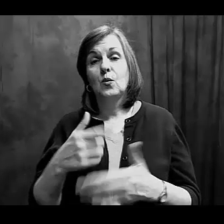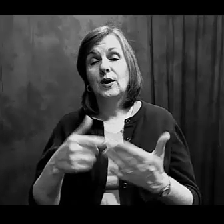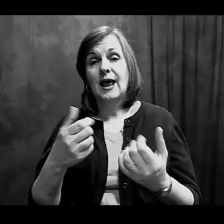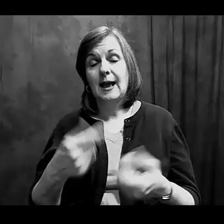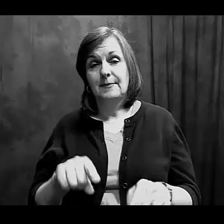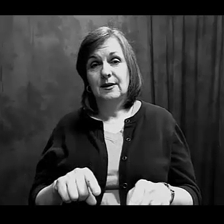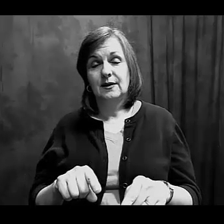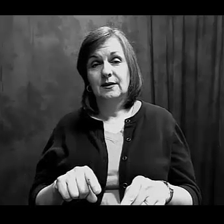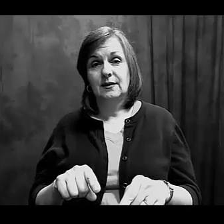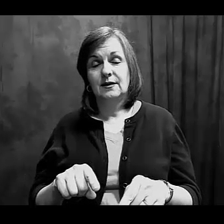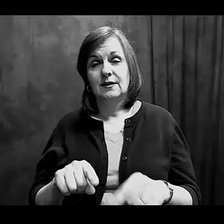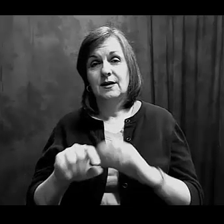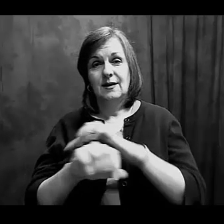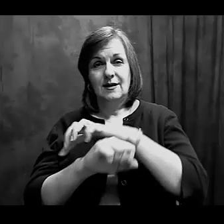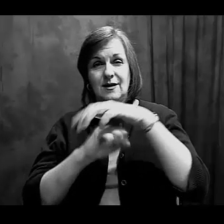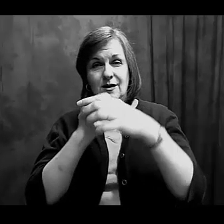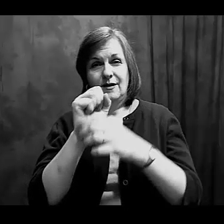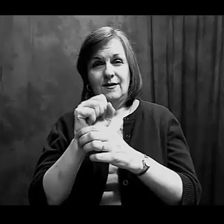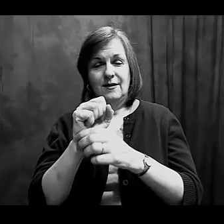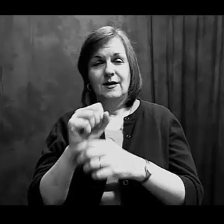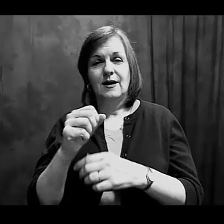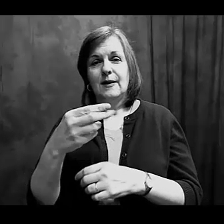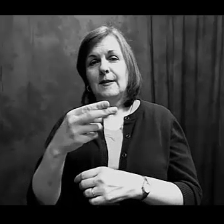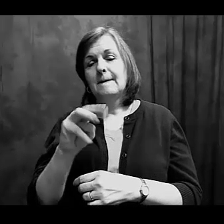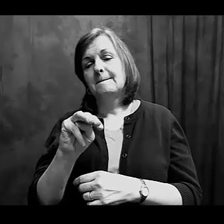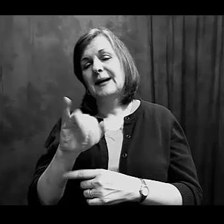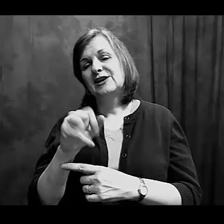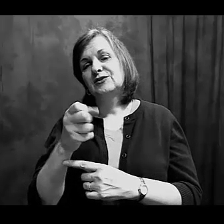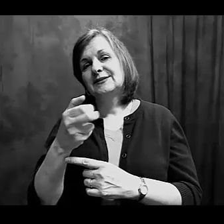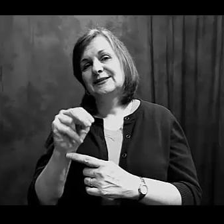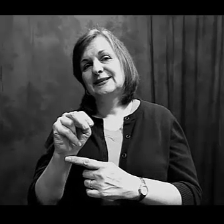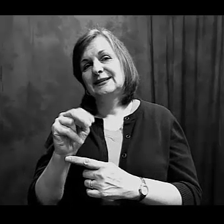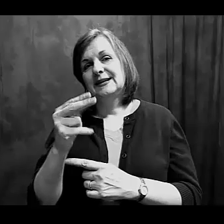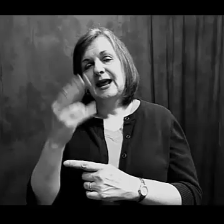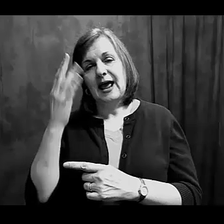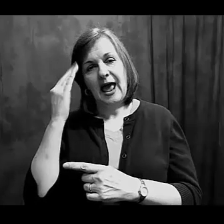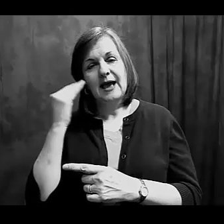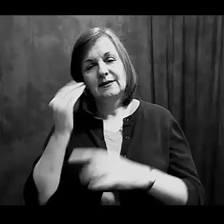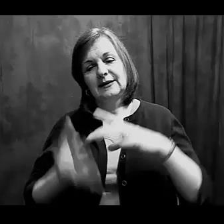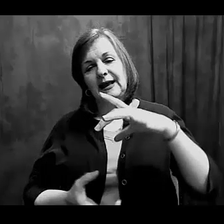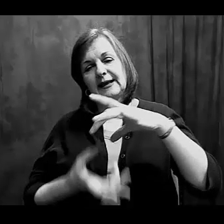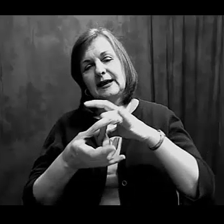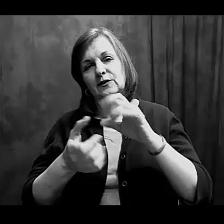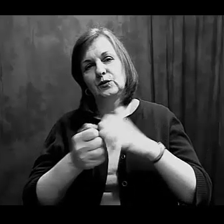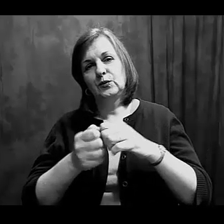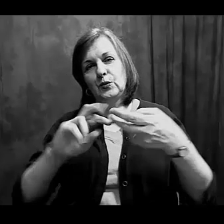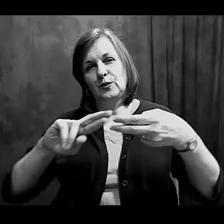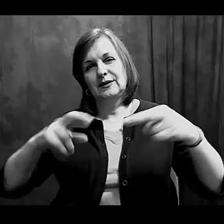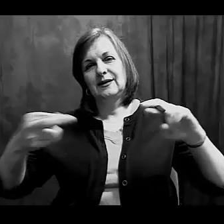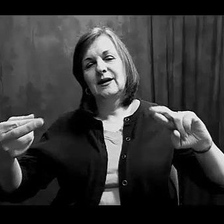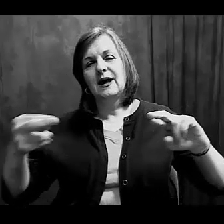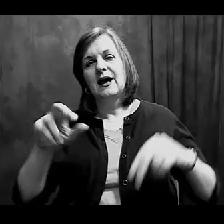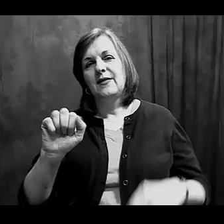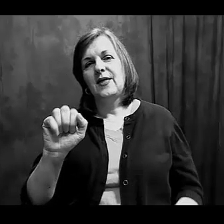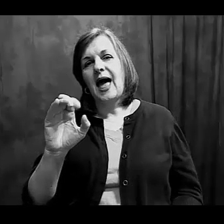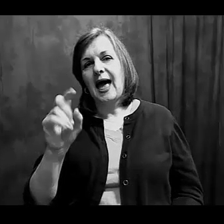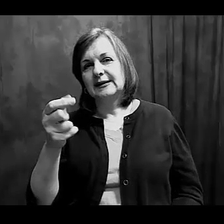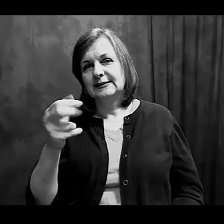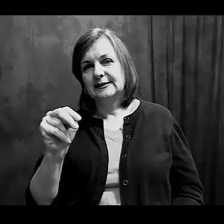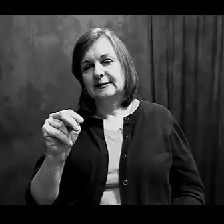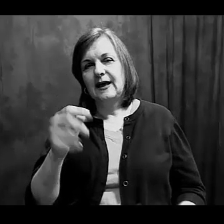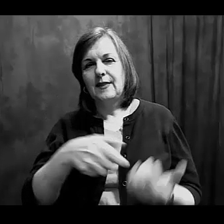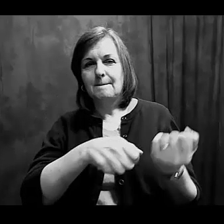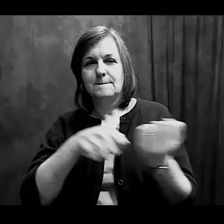do is have the myosin heads actually attach to the actin and literally pull it like you're pulling on